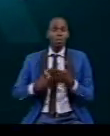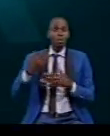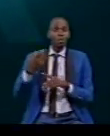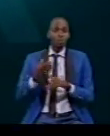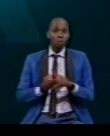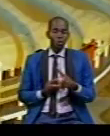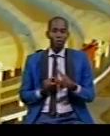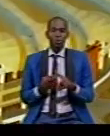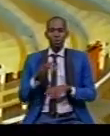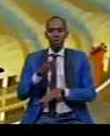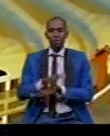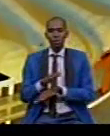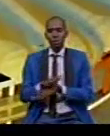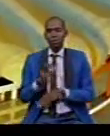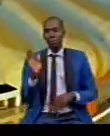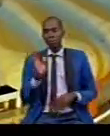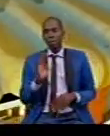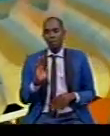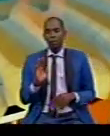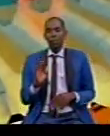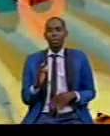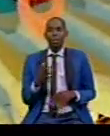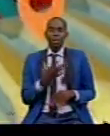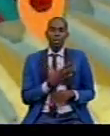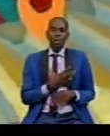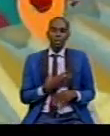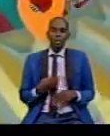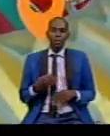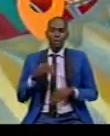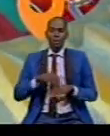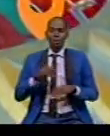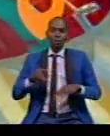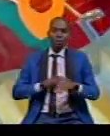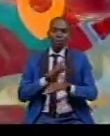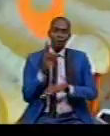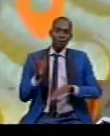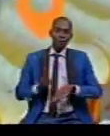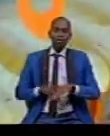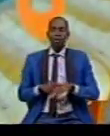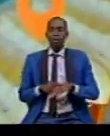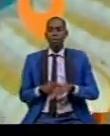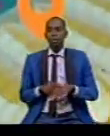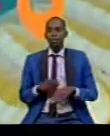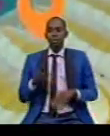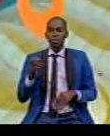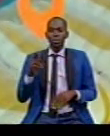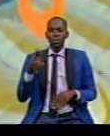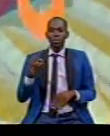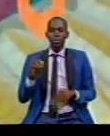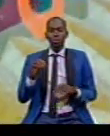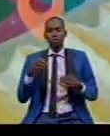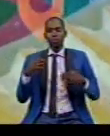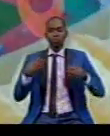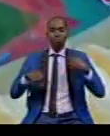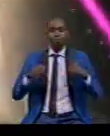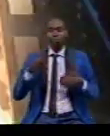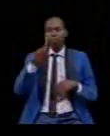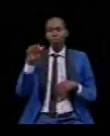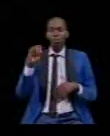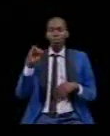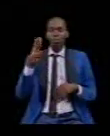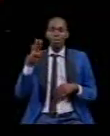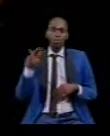Lord, I want healing. I want deliverance. I want to be totally set free. It says, and